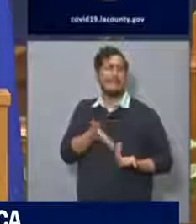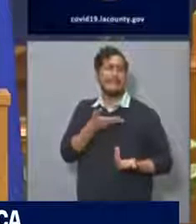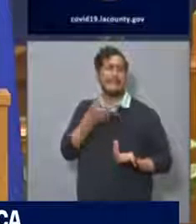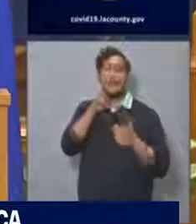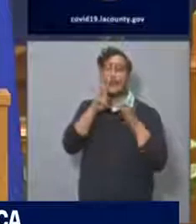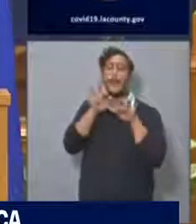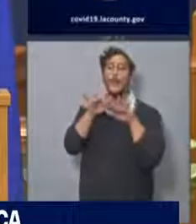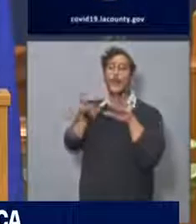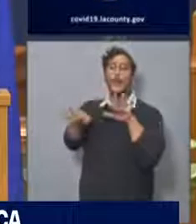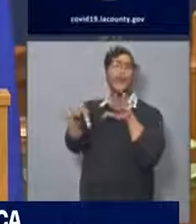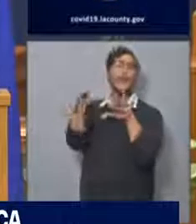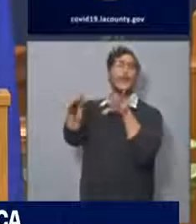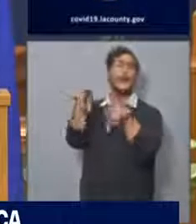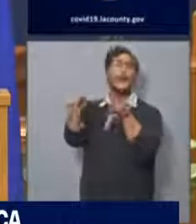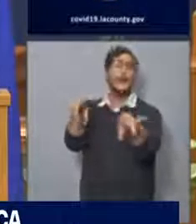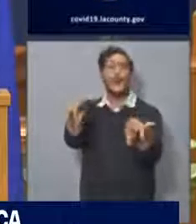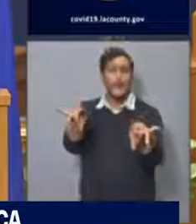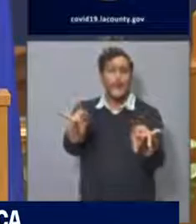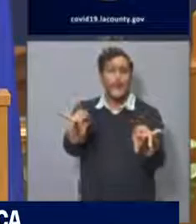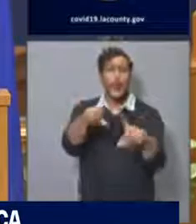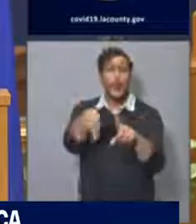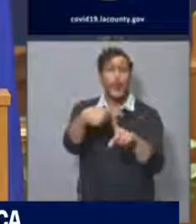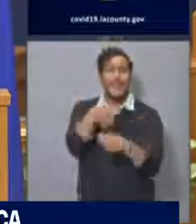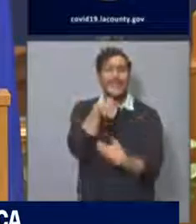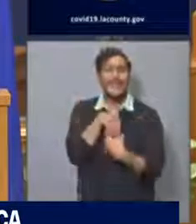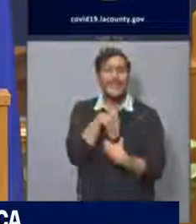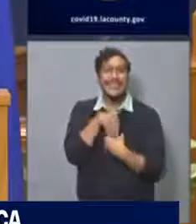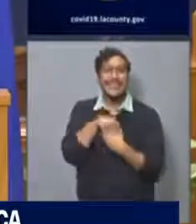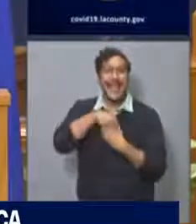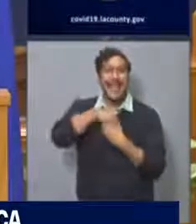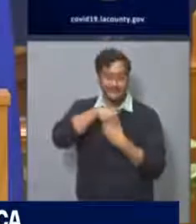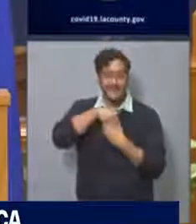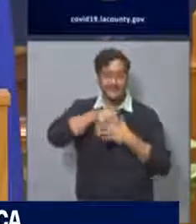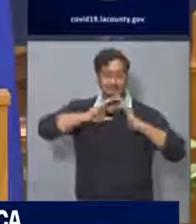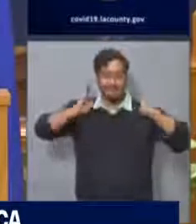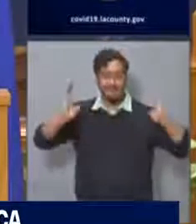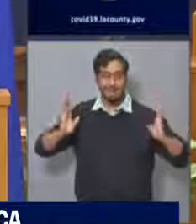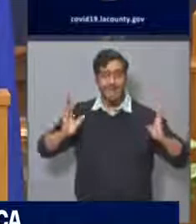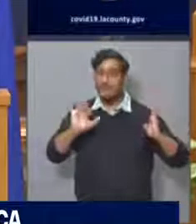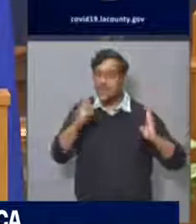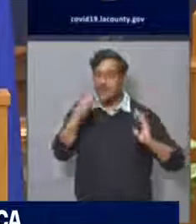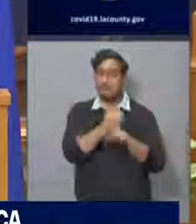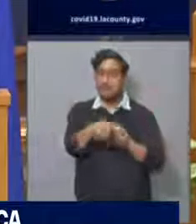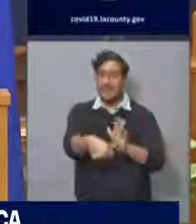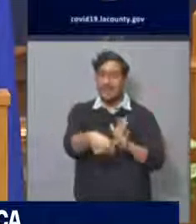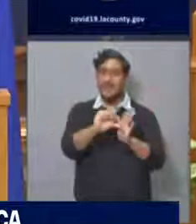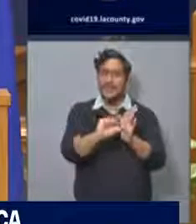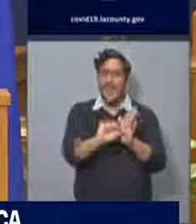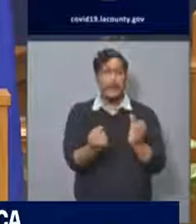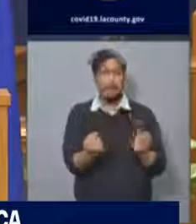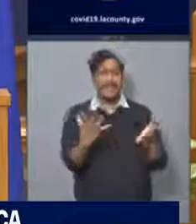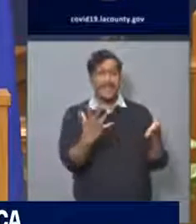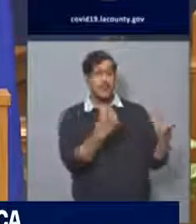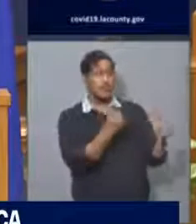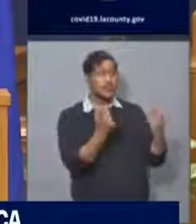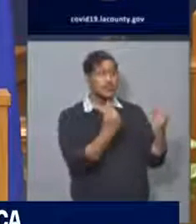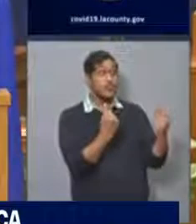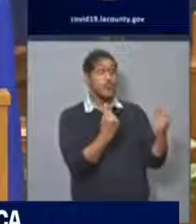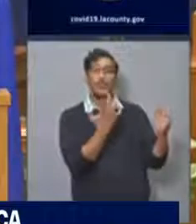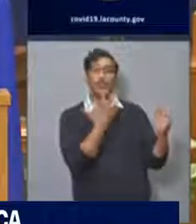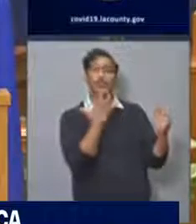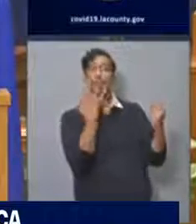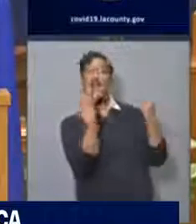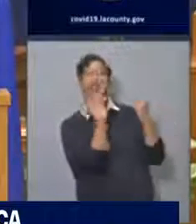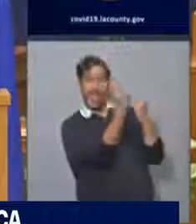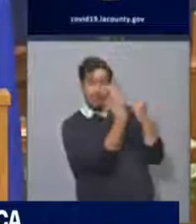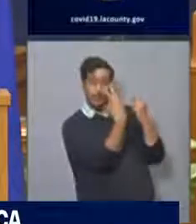more capable of infecting people when they're inside. So you see a big push to try to get as many acts as we can outside, and then if they